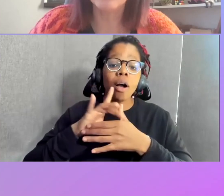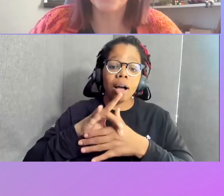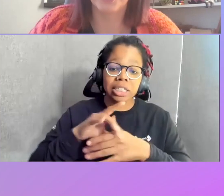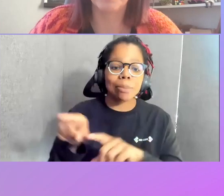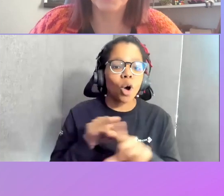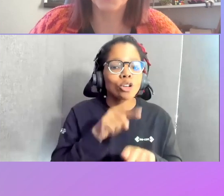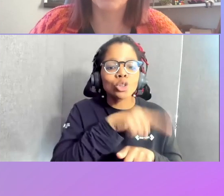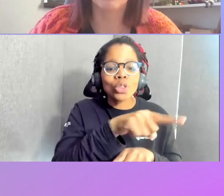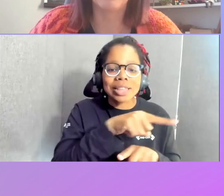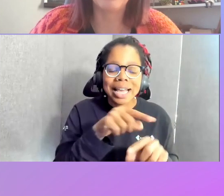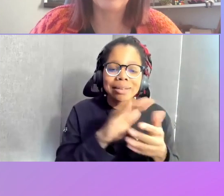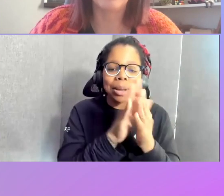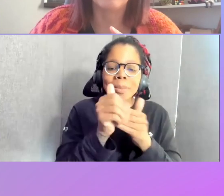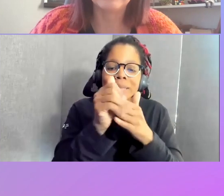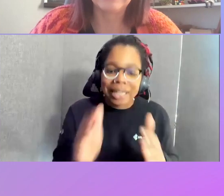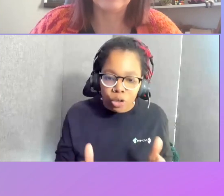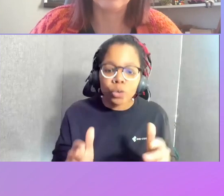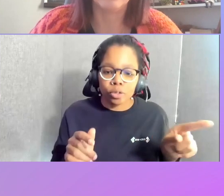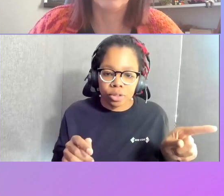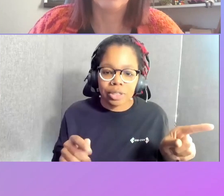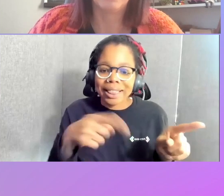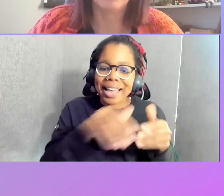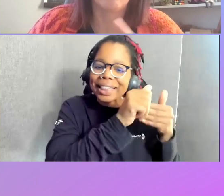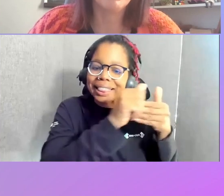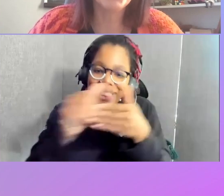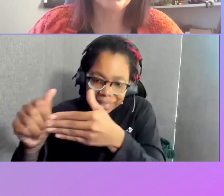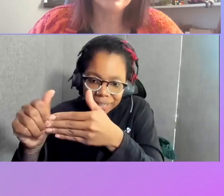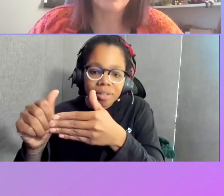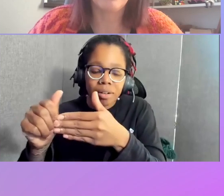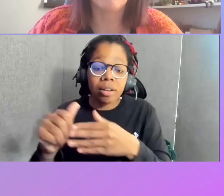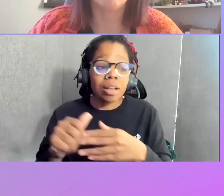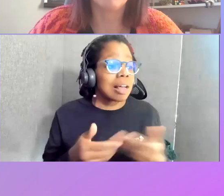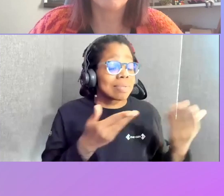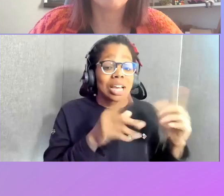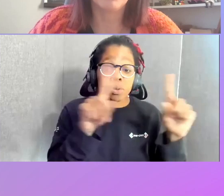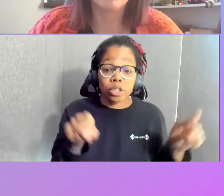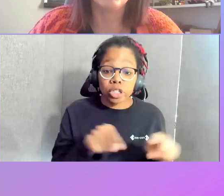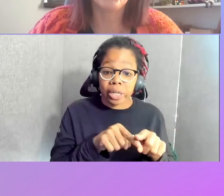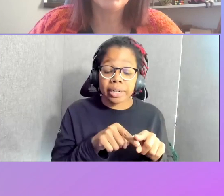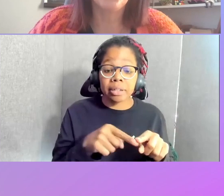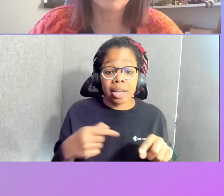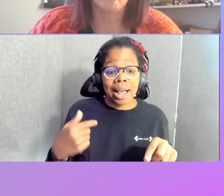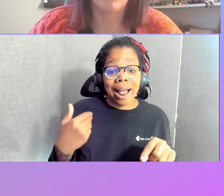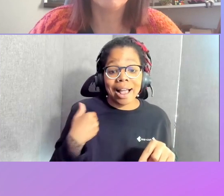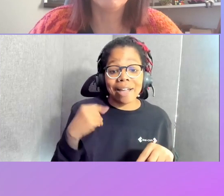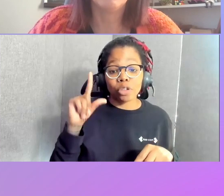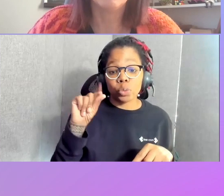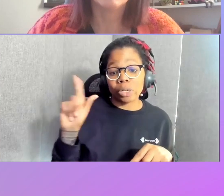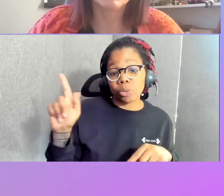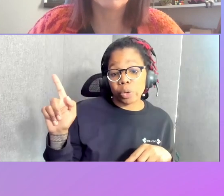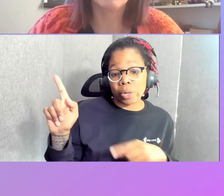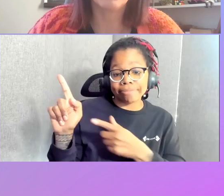of leadership so that they can lead. And on the screen, I have a